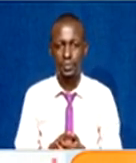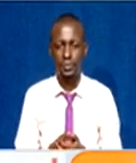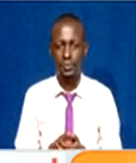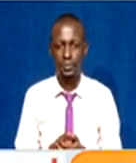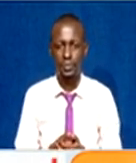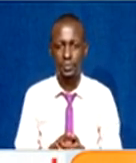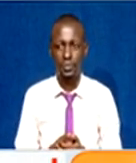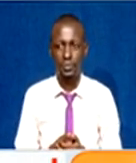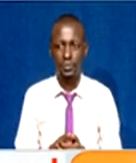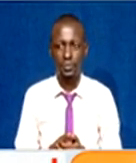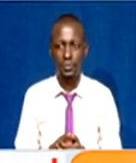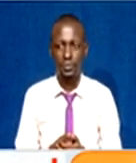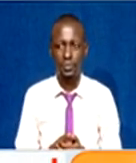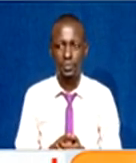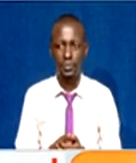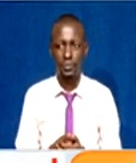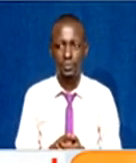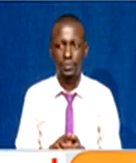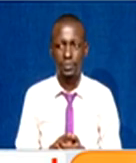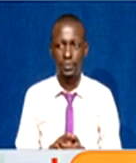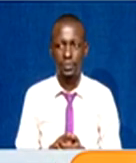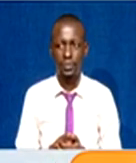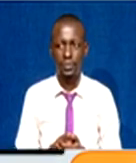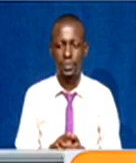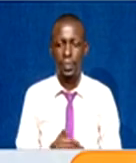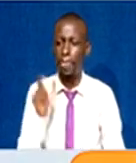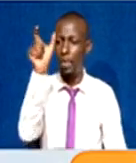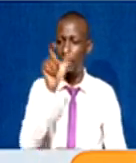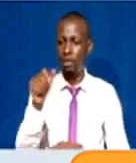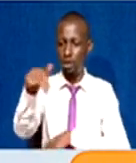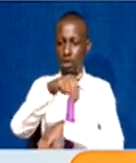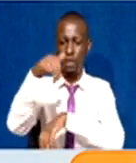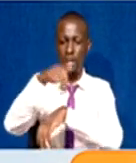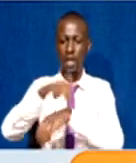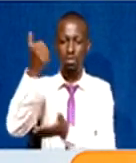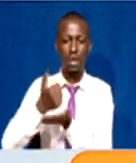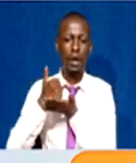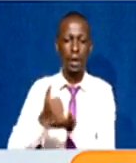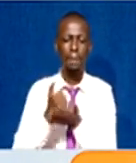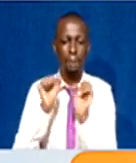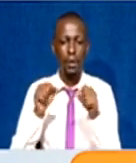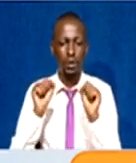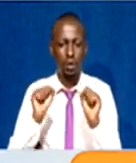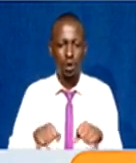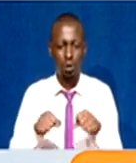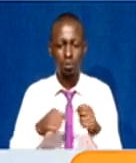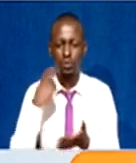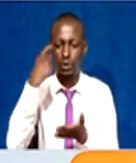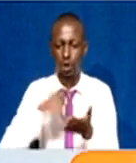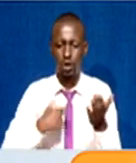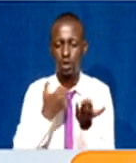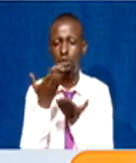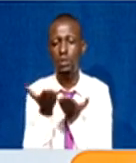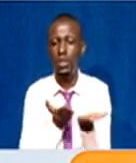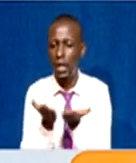have a national and possibly regional impact in first reducing the cost of